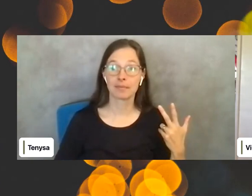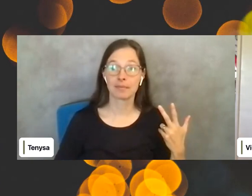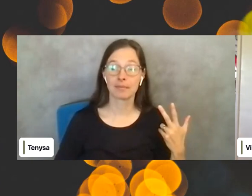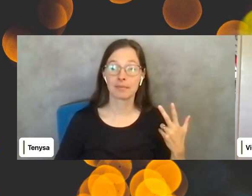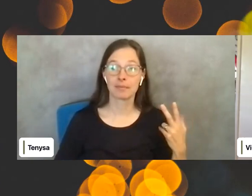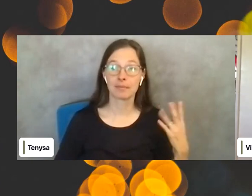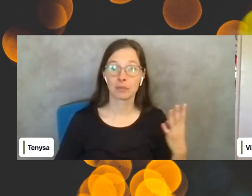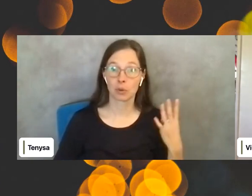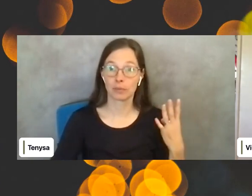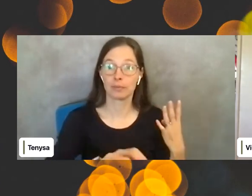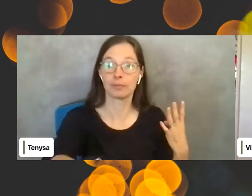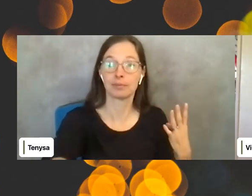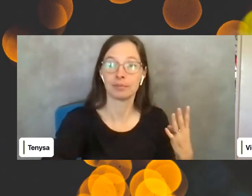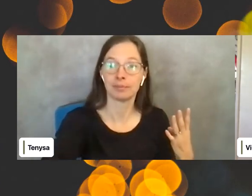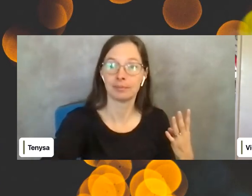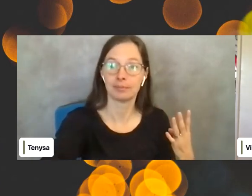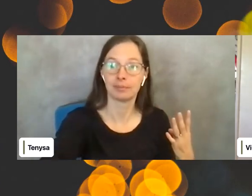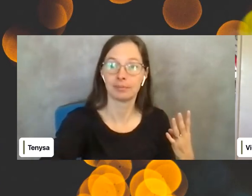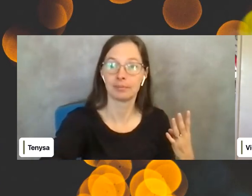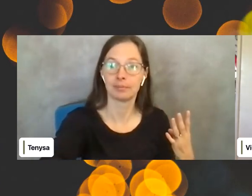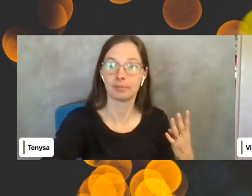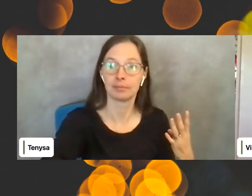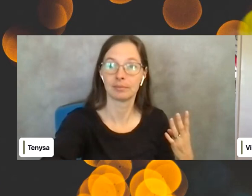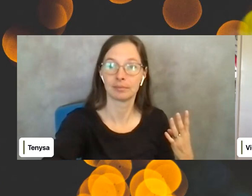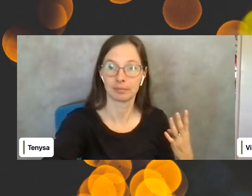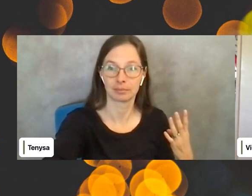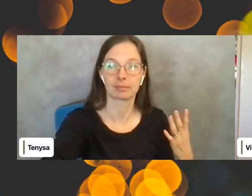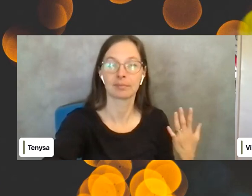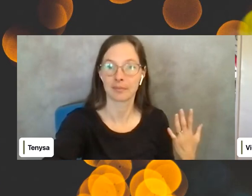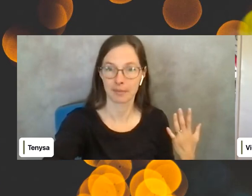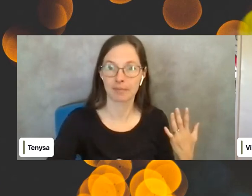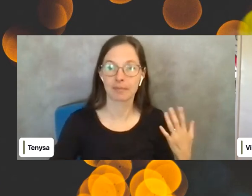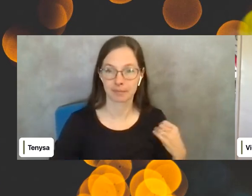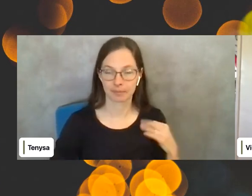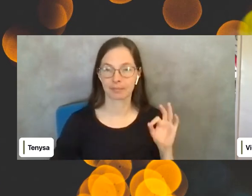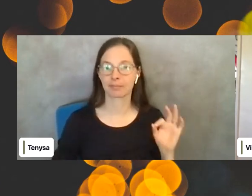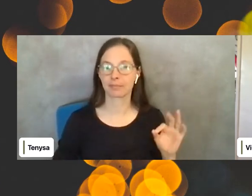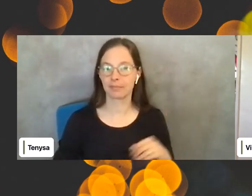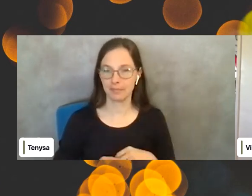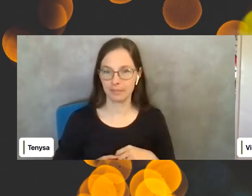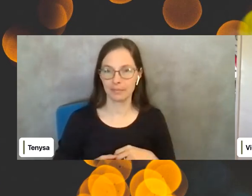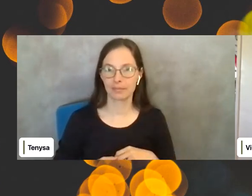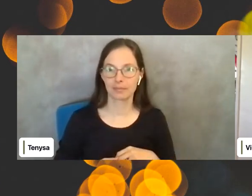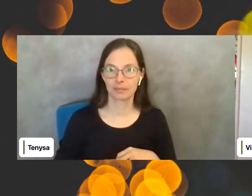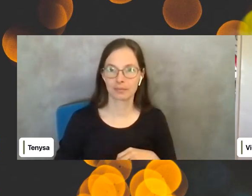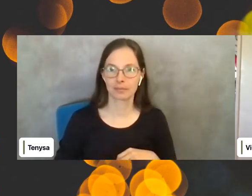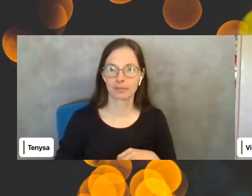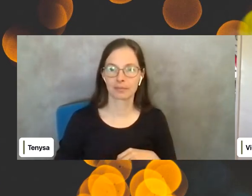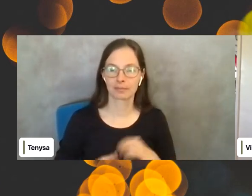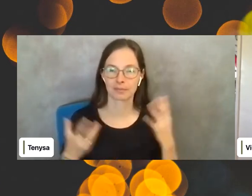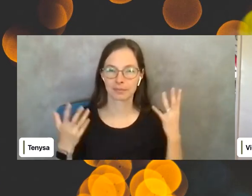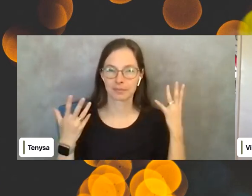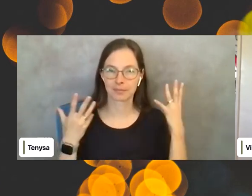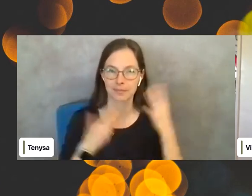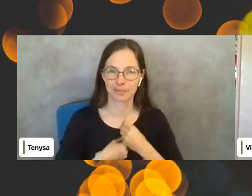Parry number 4. And parry number 5, bam. Nice,